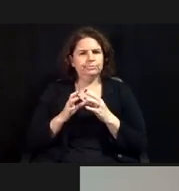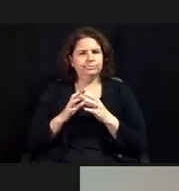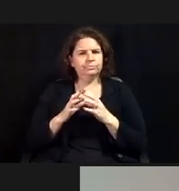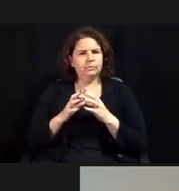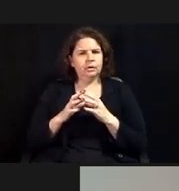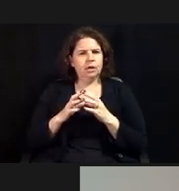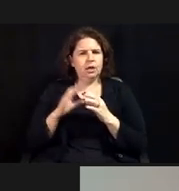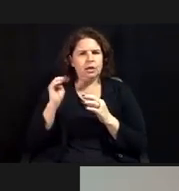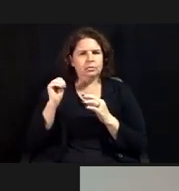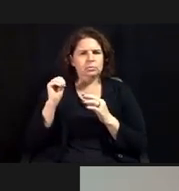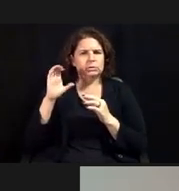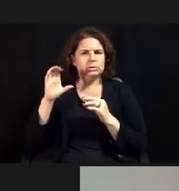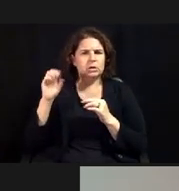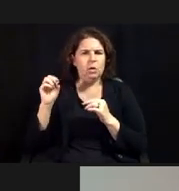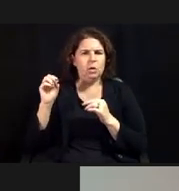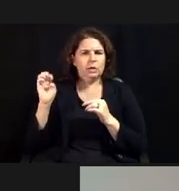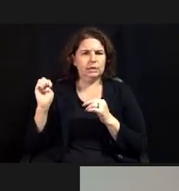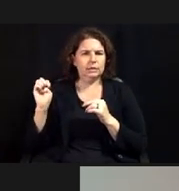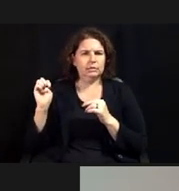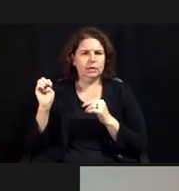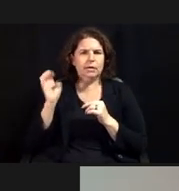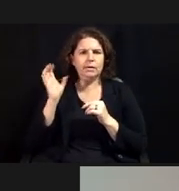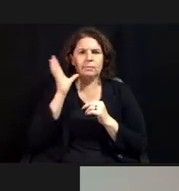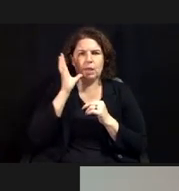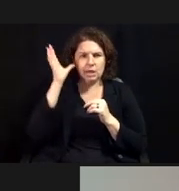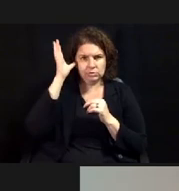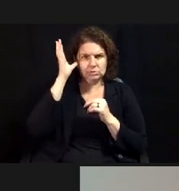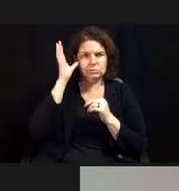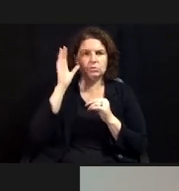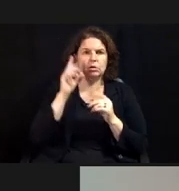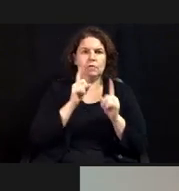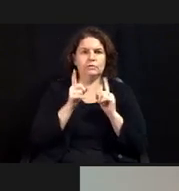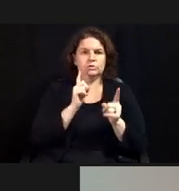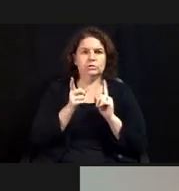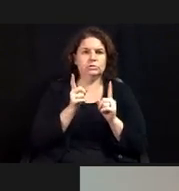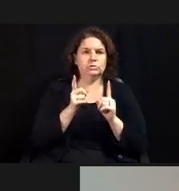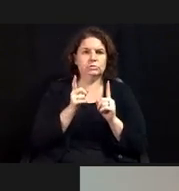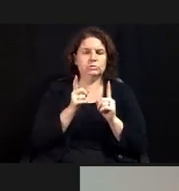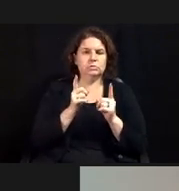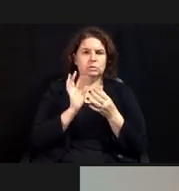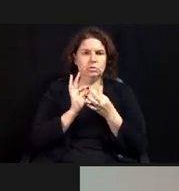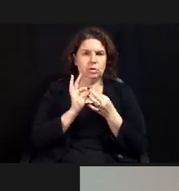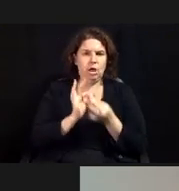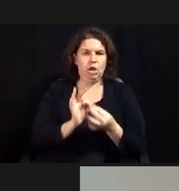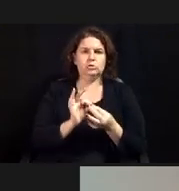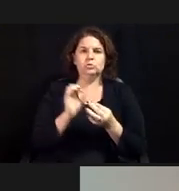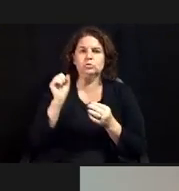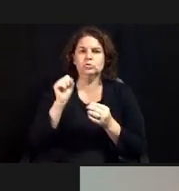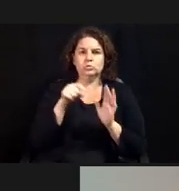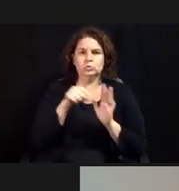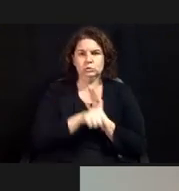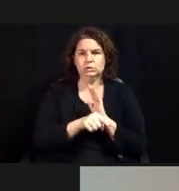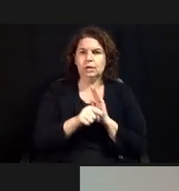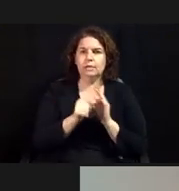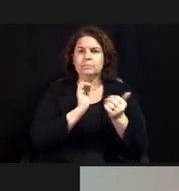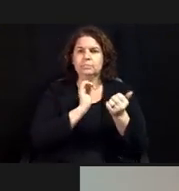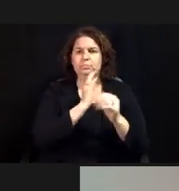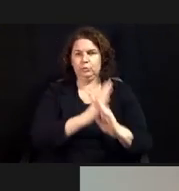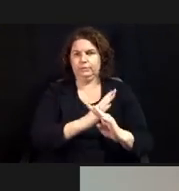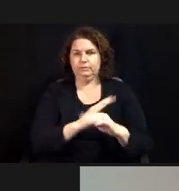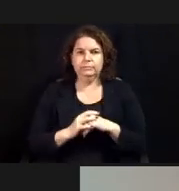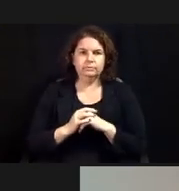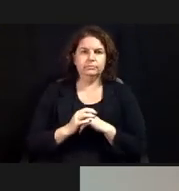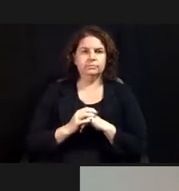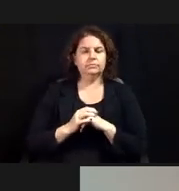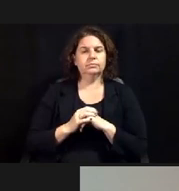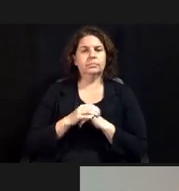MCOE Parent Conversation on Suicide Prevention. And that is held every first